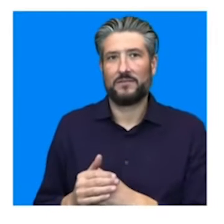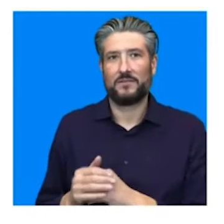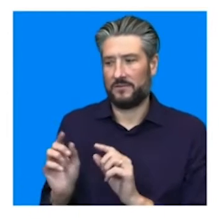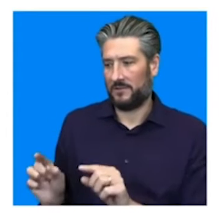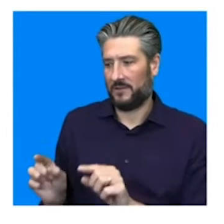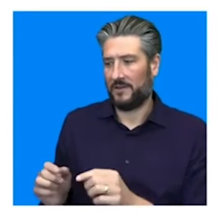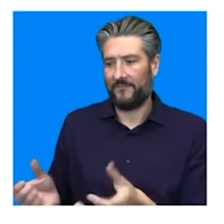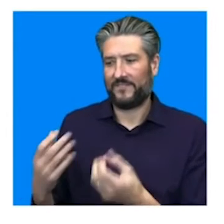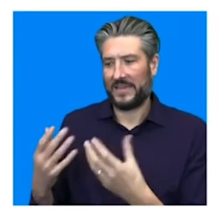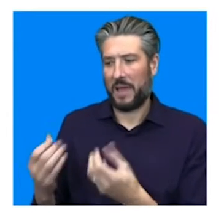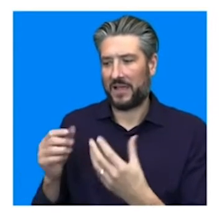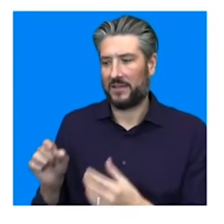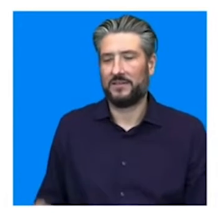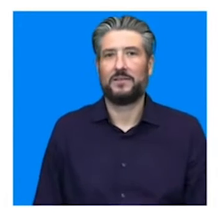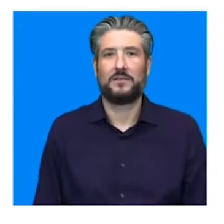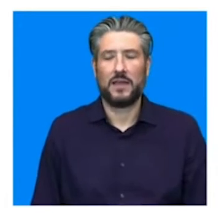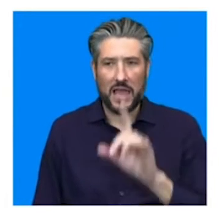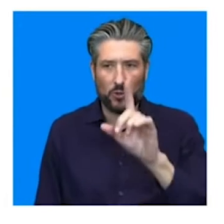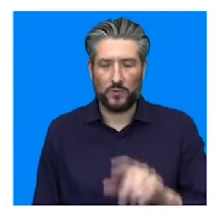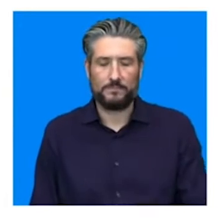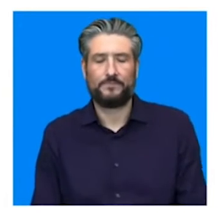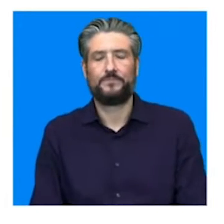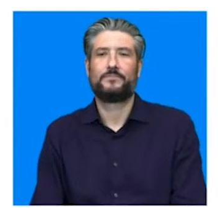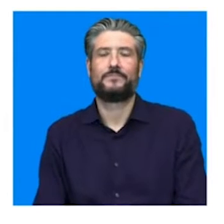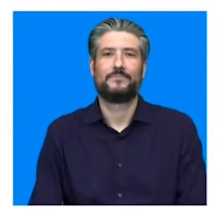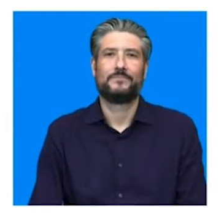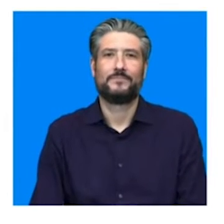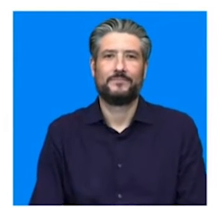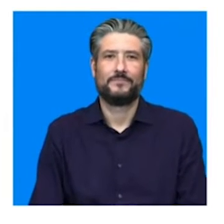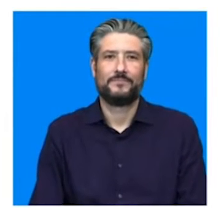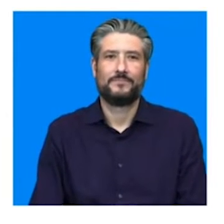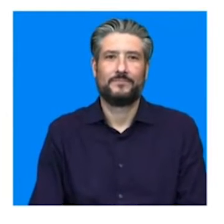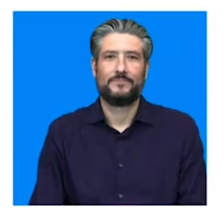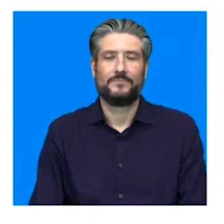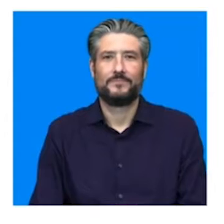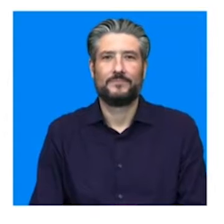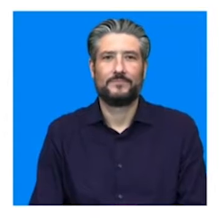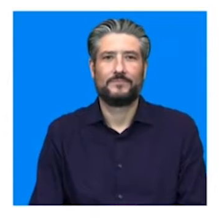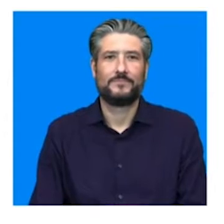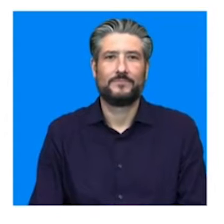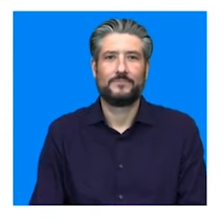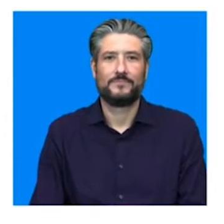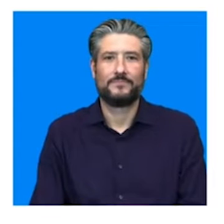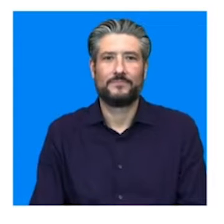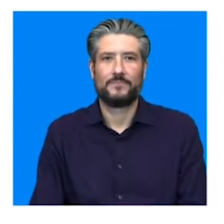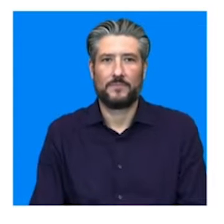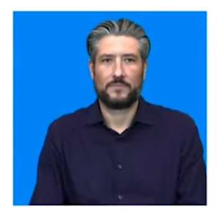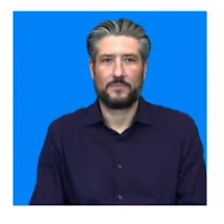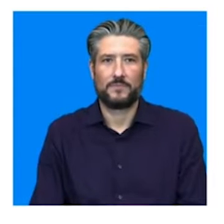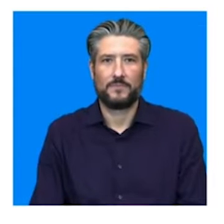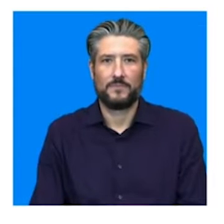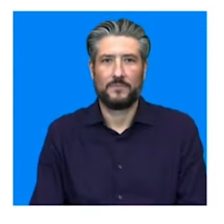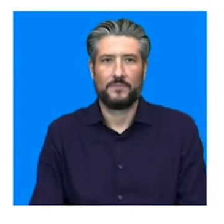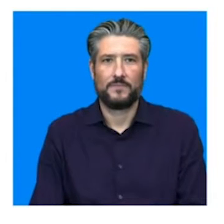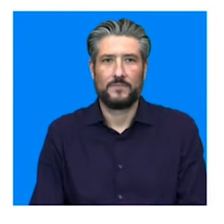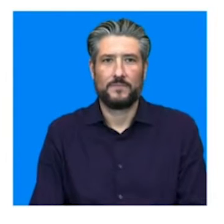Right, I need to get back to Teams, and now I'm going to see, as the delay seems to have caught up with